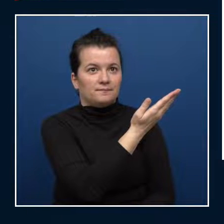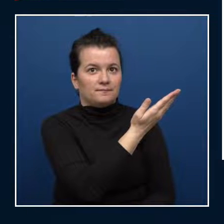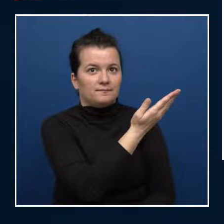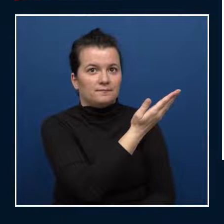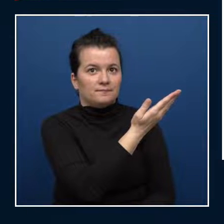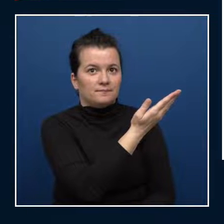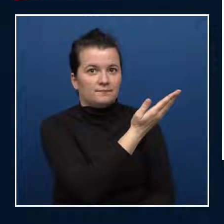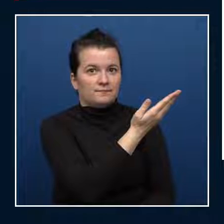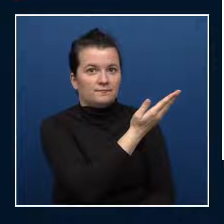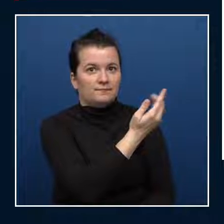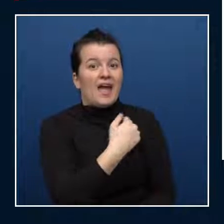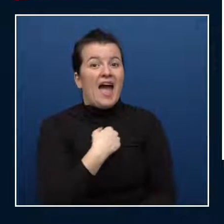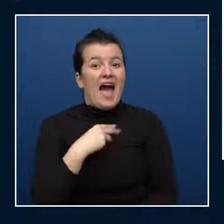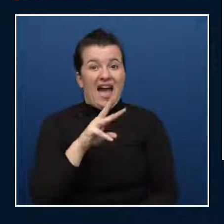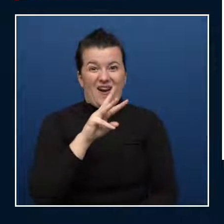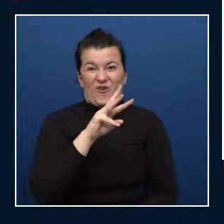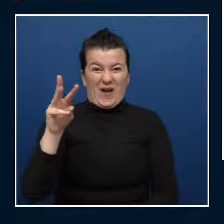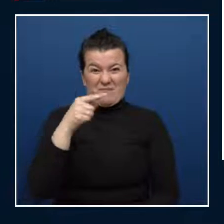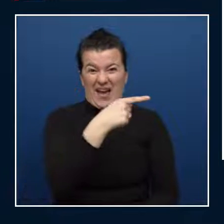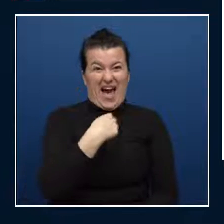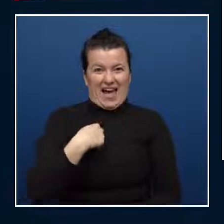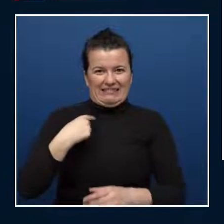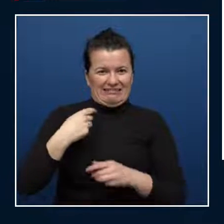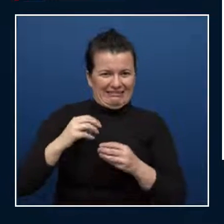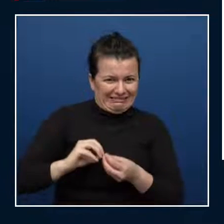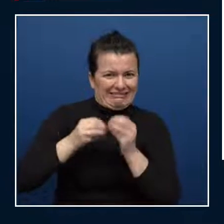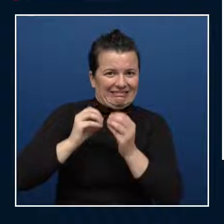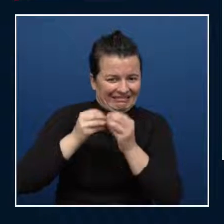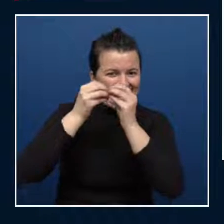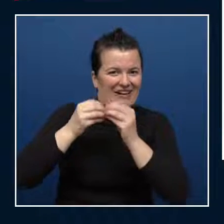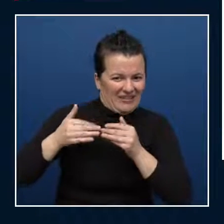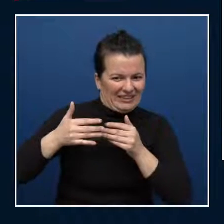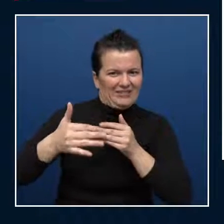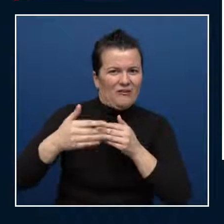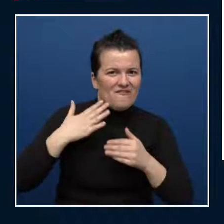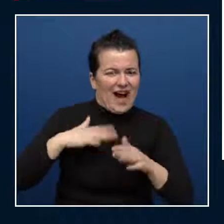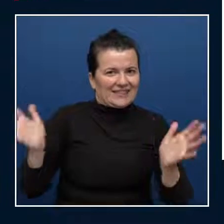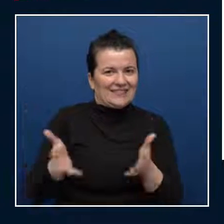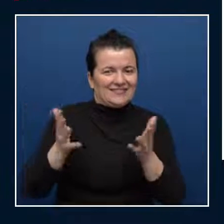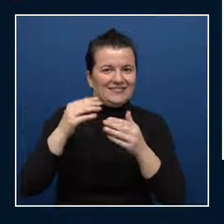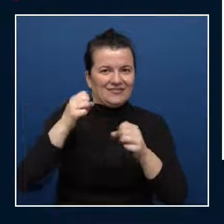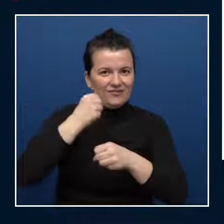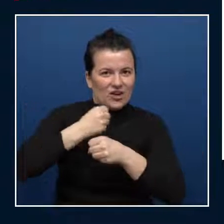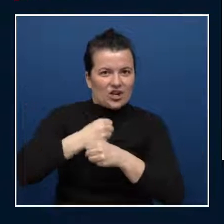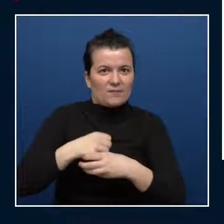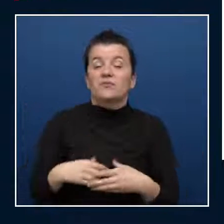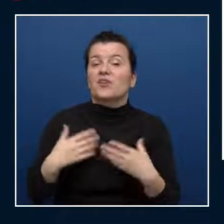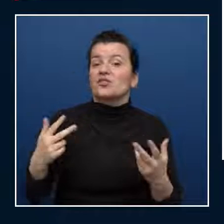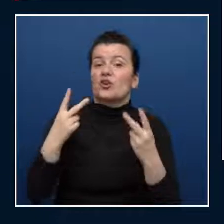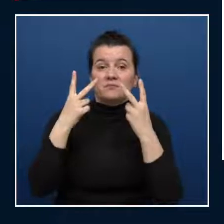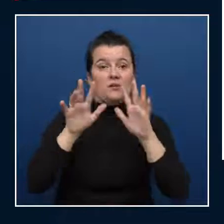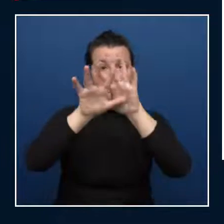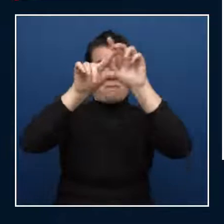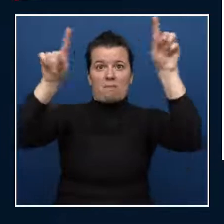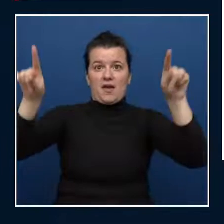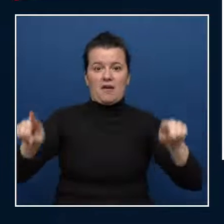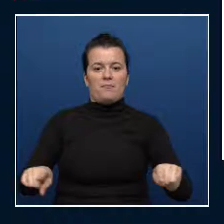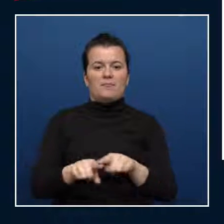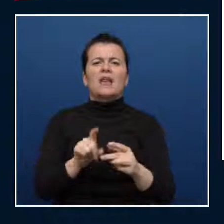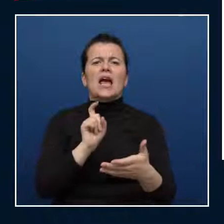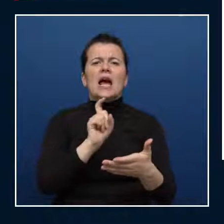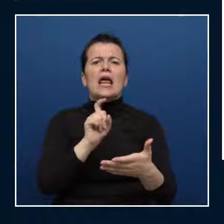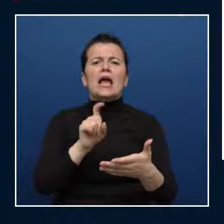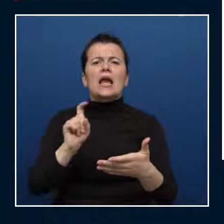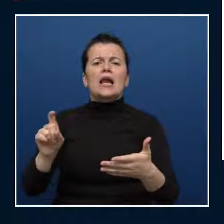get working for a few days, we can actually start to see the map of where people have been hitting that website from. Now, I'm not sure if you can see it,